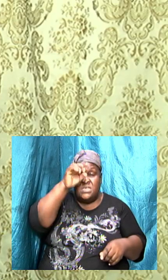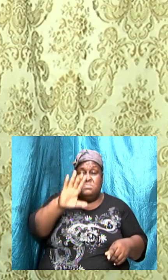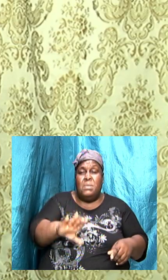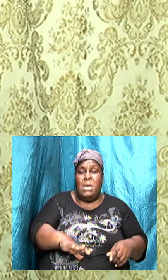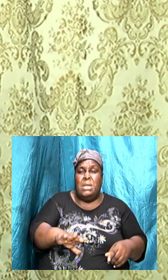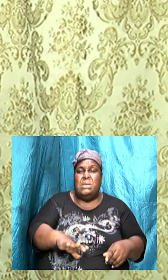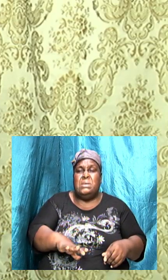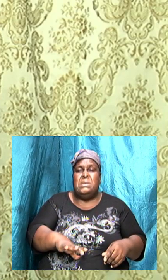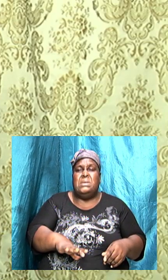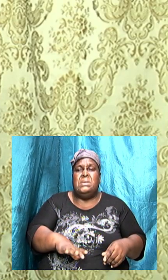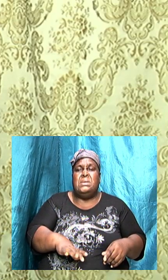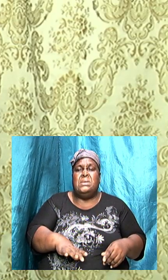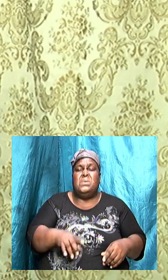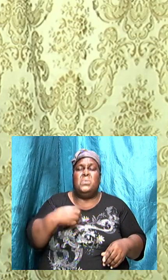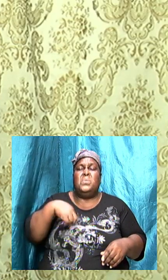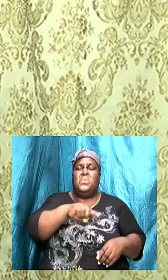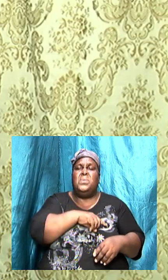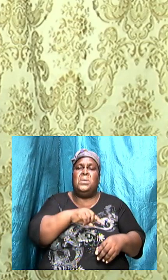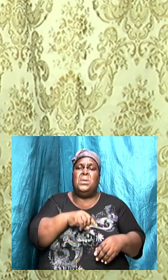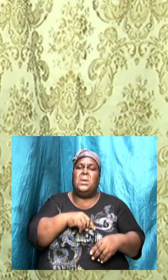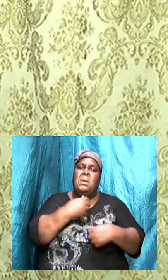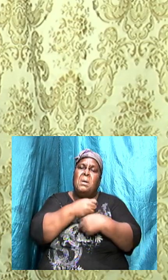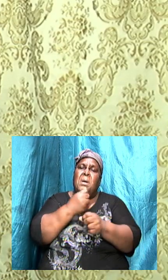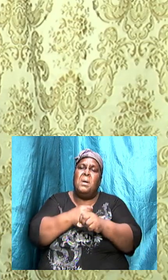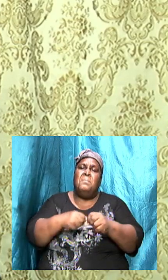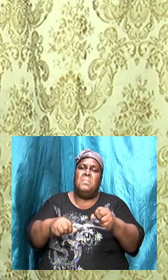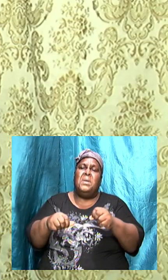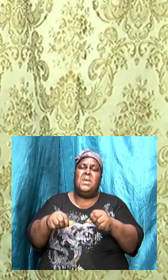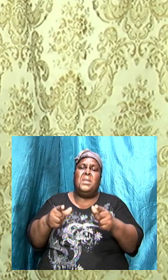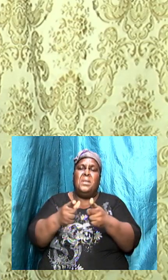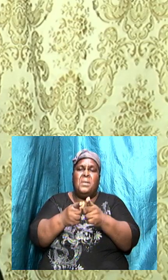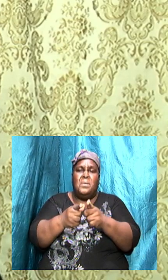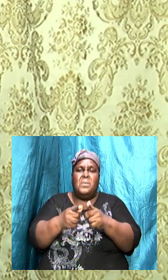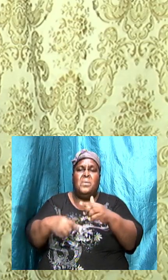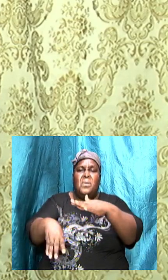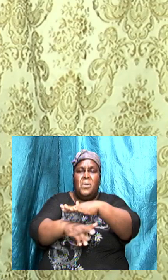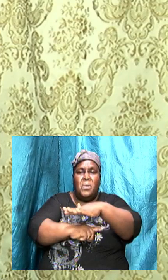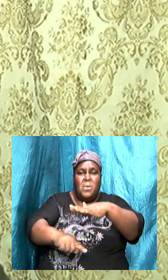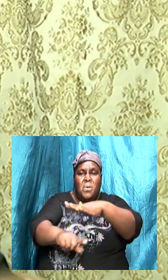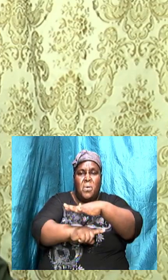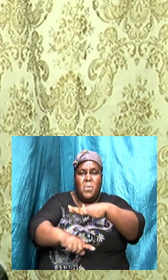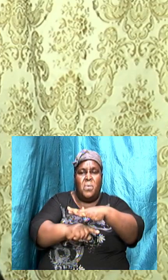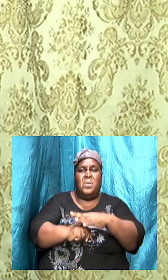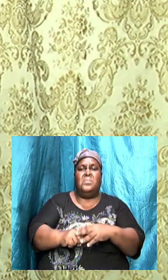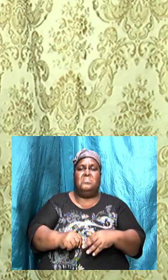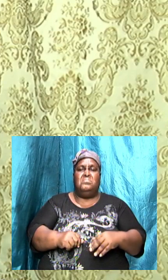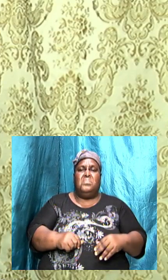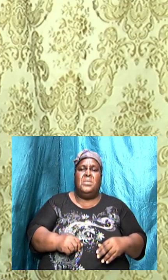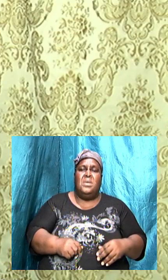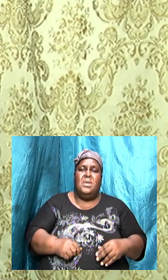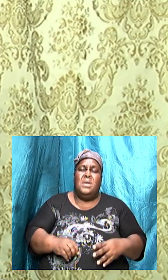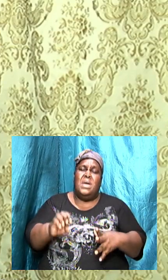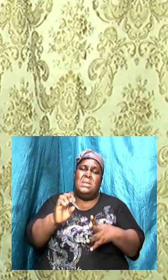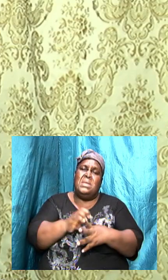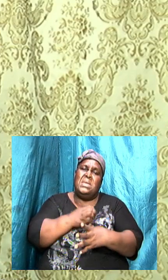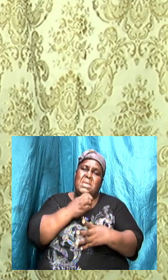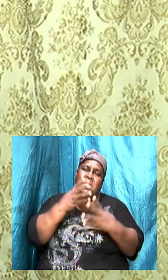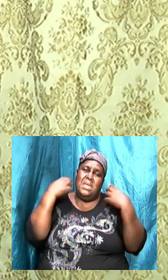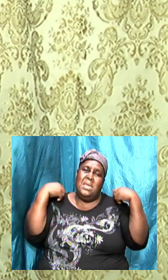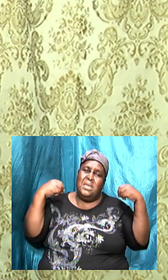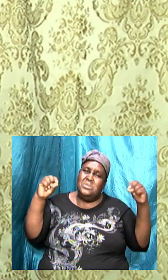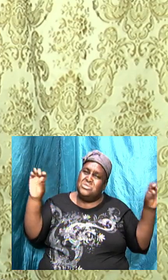a little lower than the angels. And if the angels cannot stop the